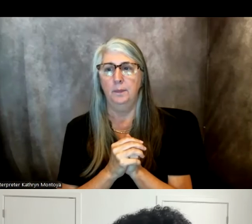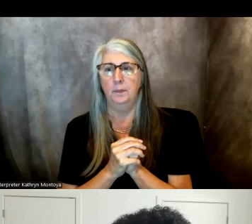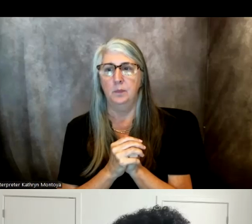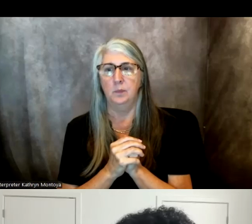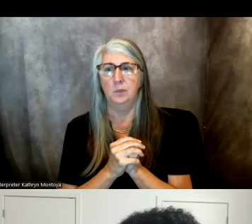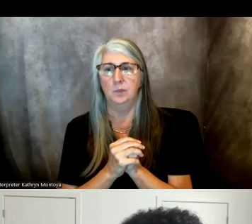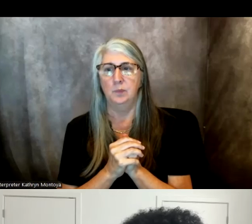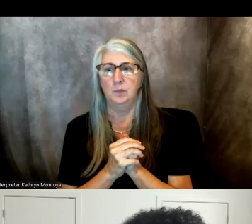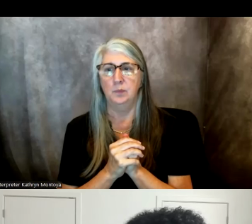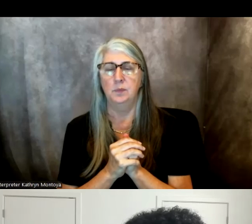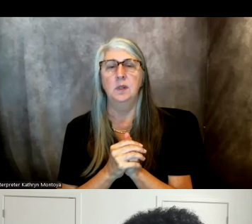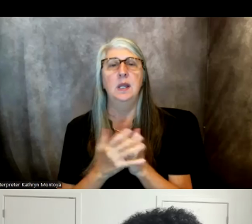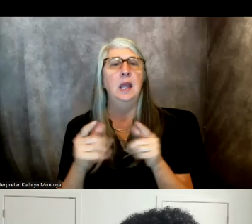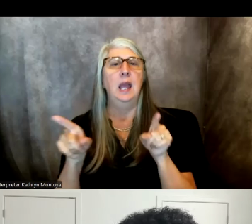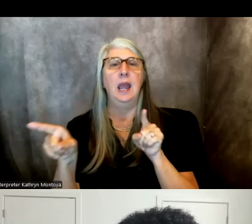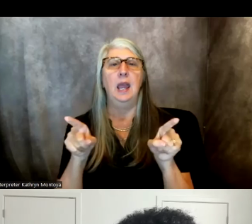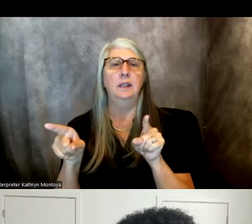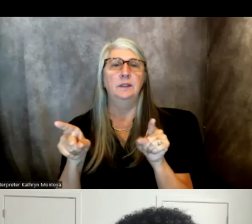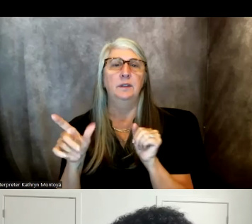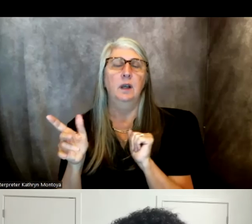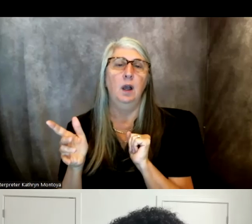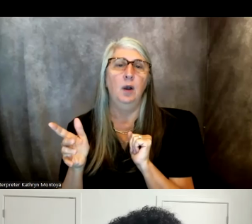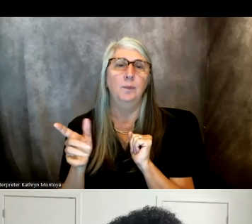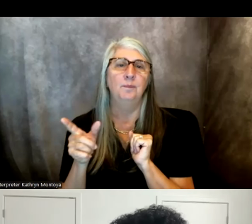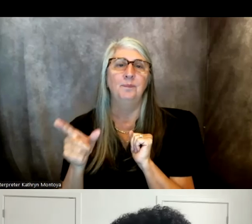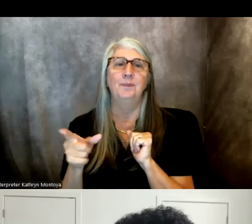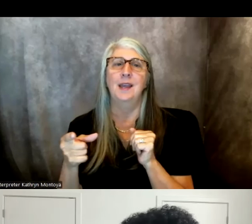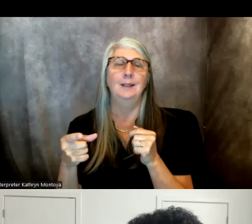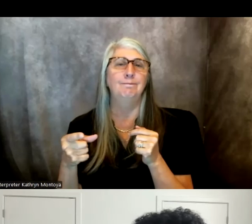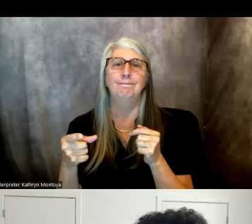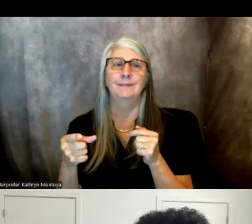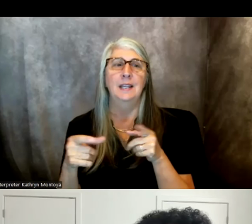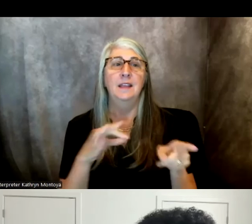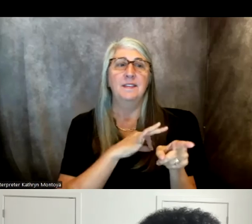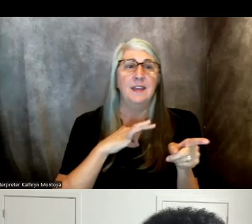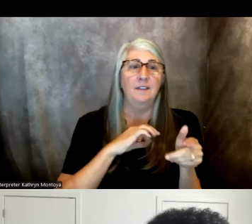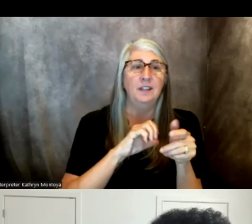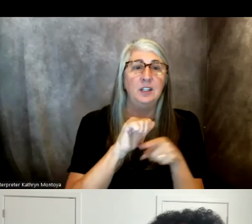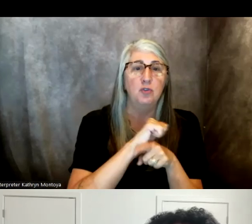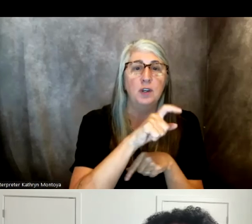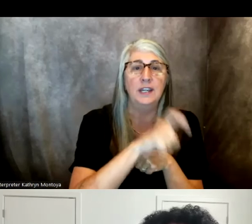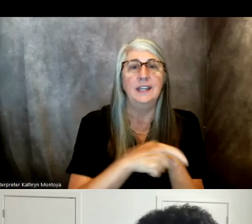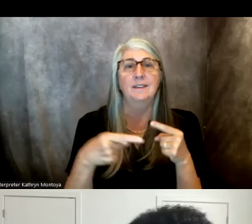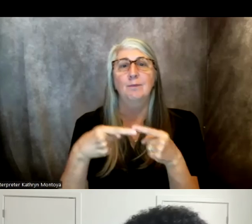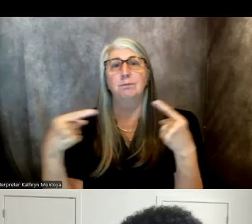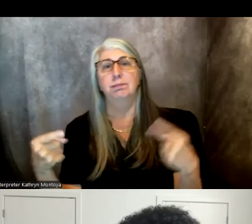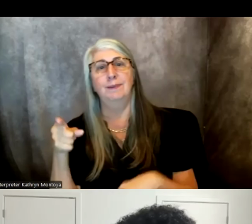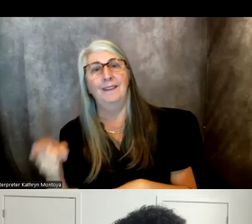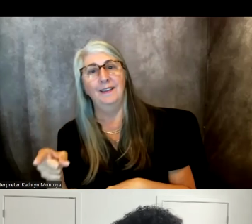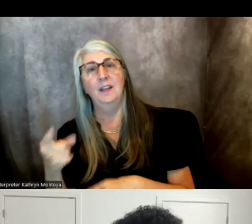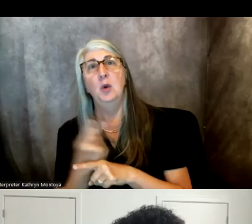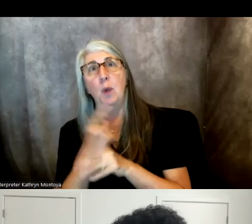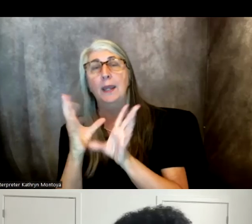It directly competes with the key barrier of staffing and training needs. But throughout the process, once folks did get into monthly meeting